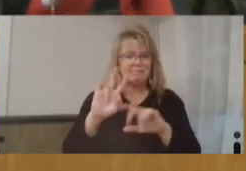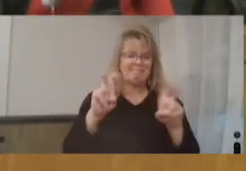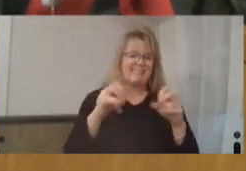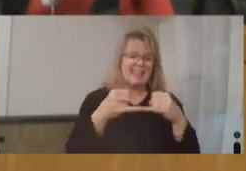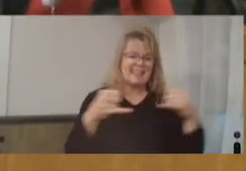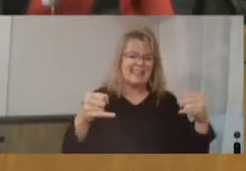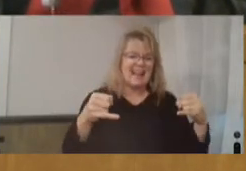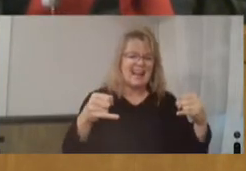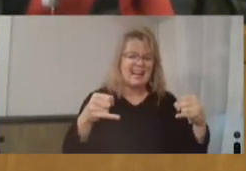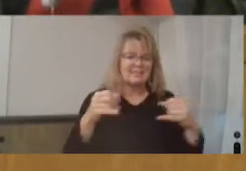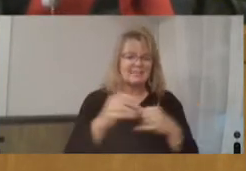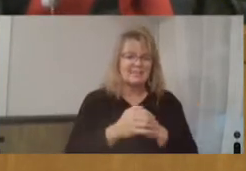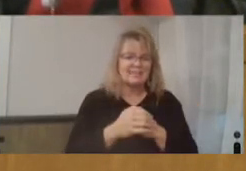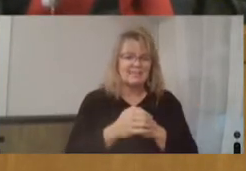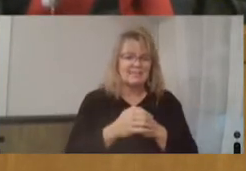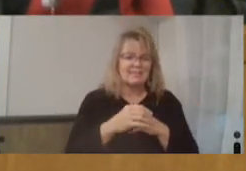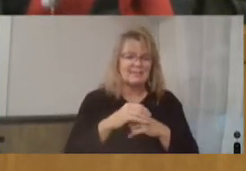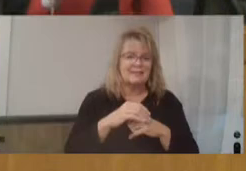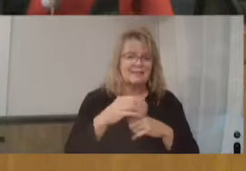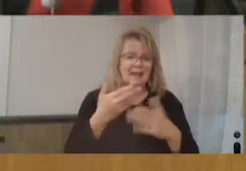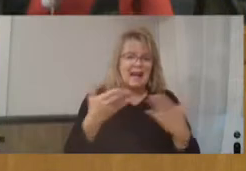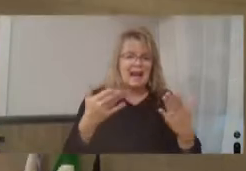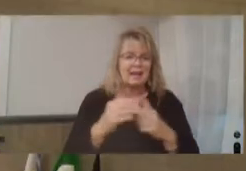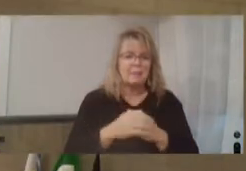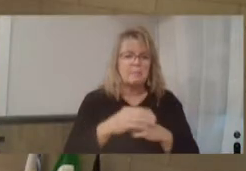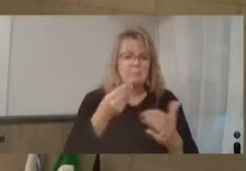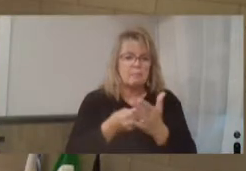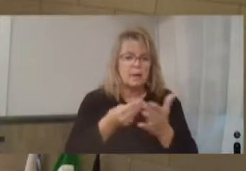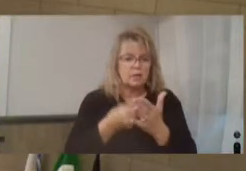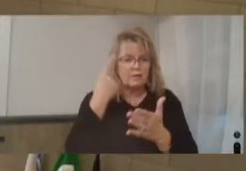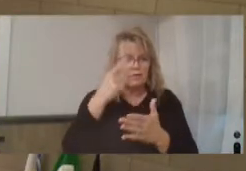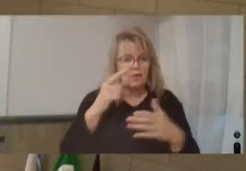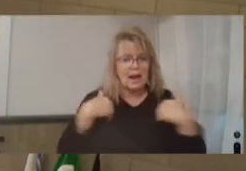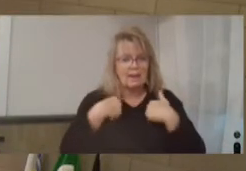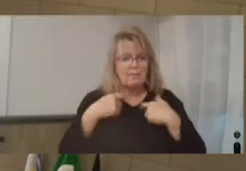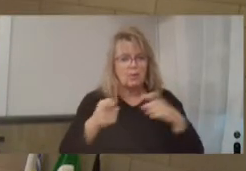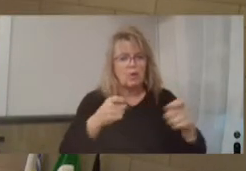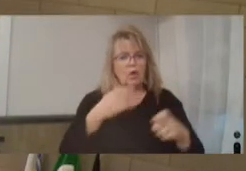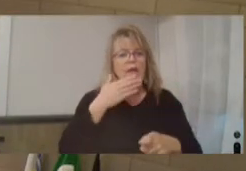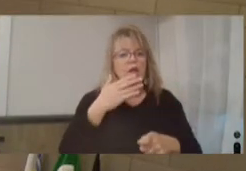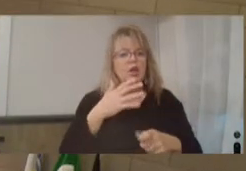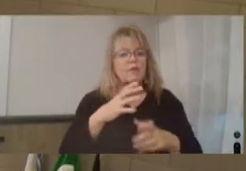budget for animal control. Thank you very much.